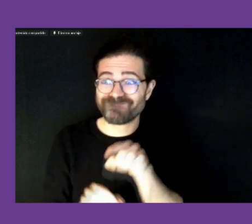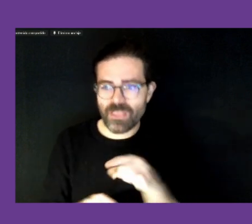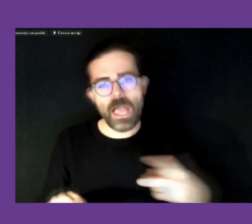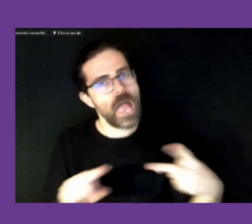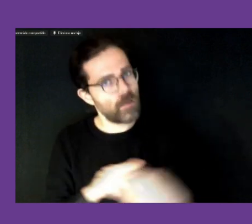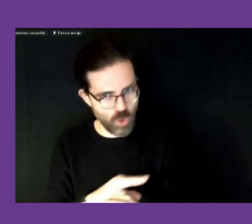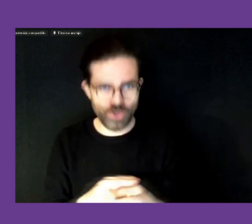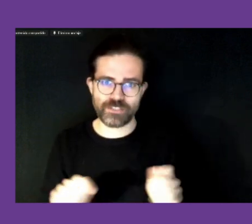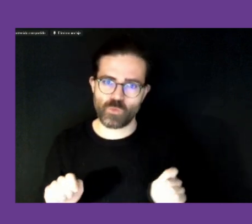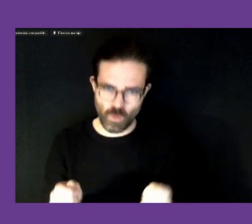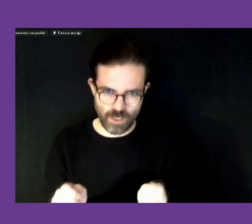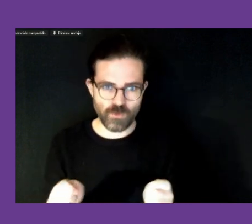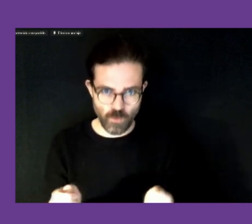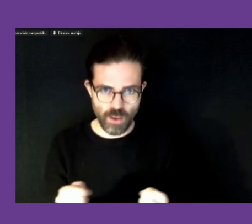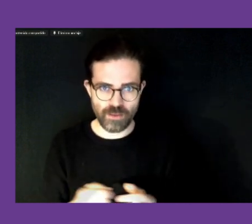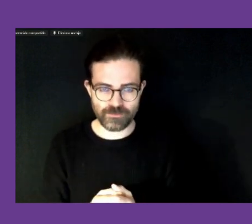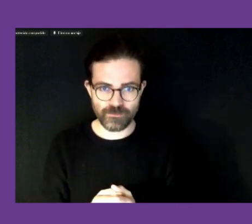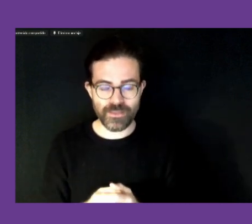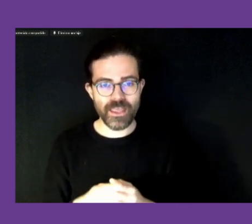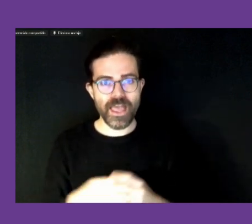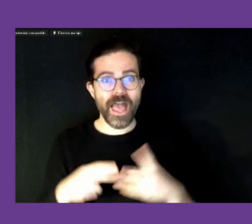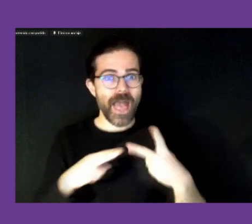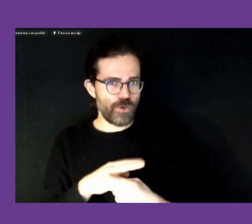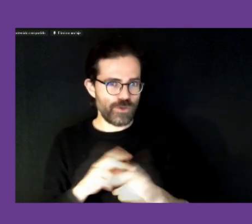avoid, but not to do that. We don't do that.